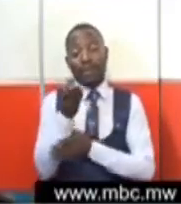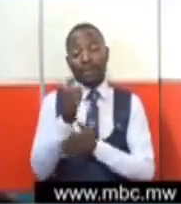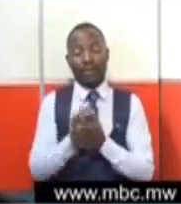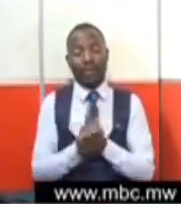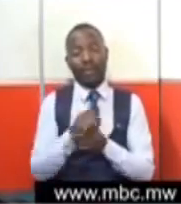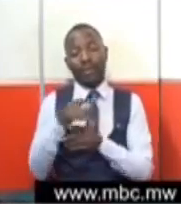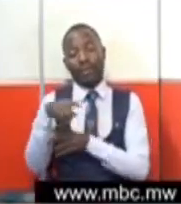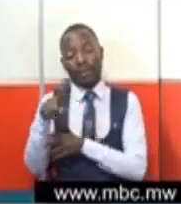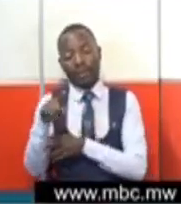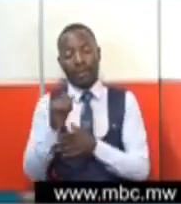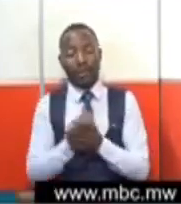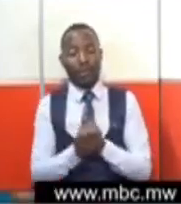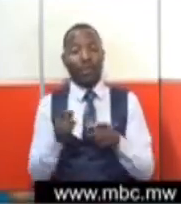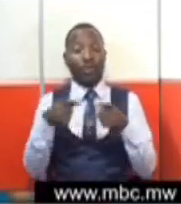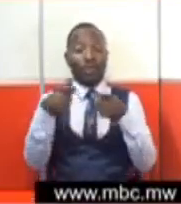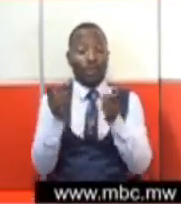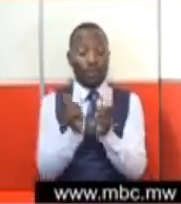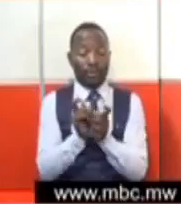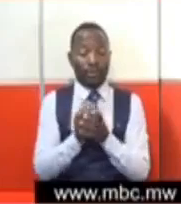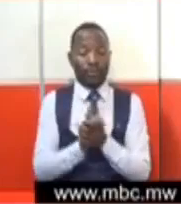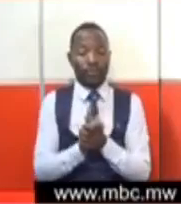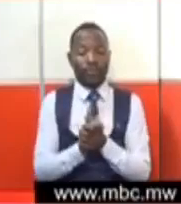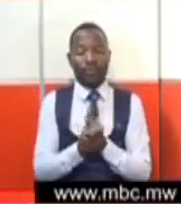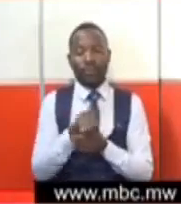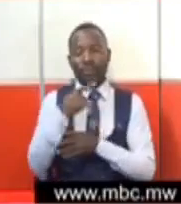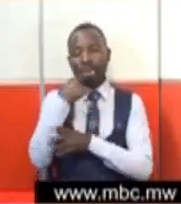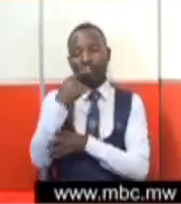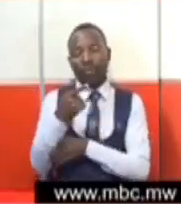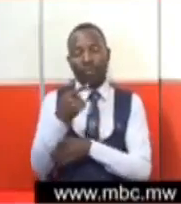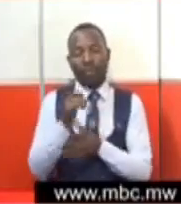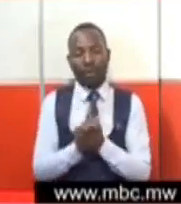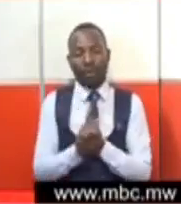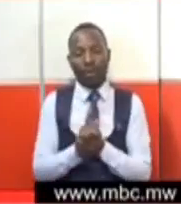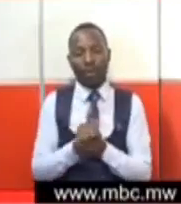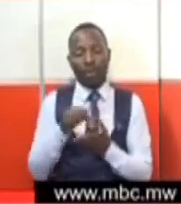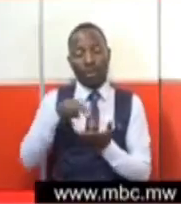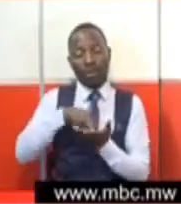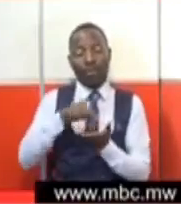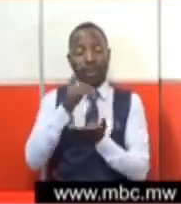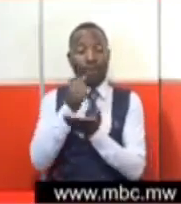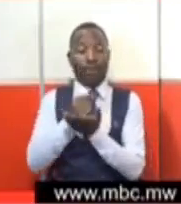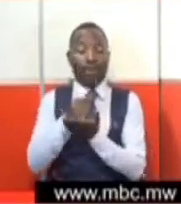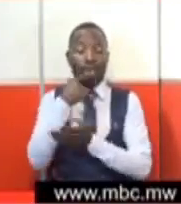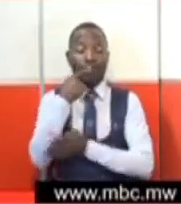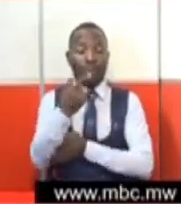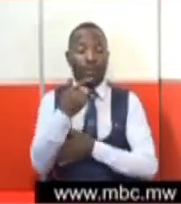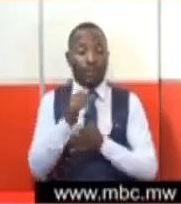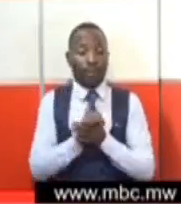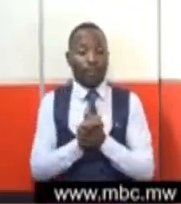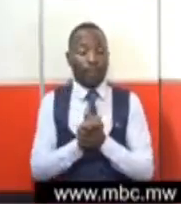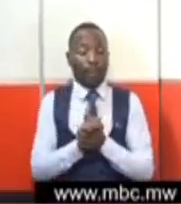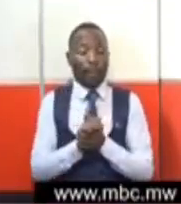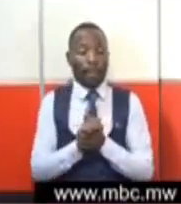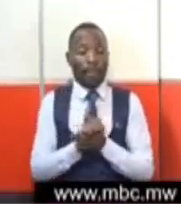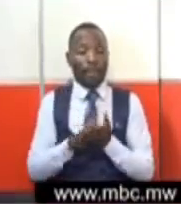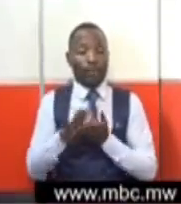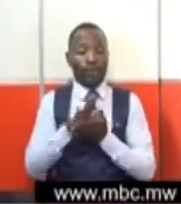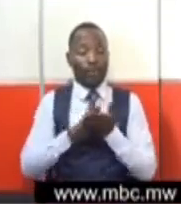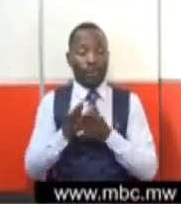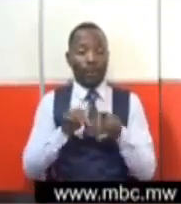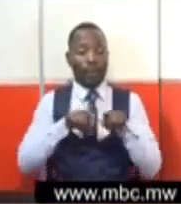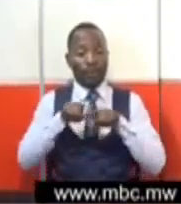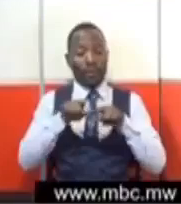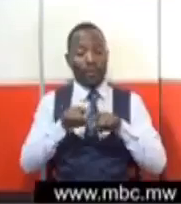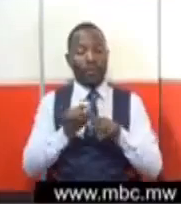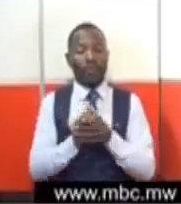is going to go to the teams. In his remarks, NBS Bank Chief Executive Officer Kwaniri Ngwenya said they expect the competition